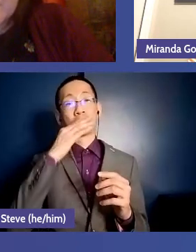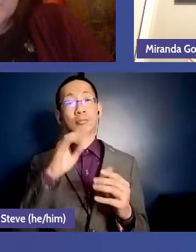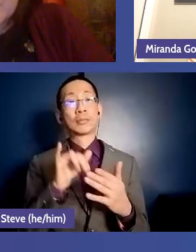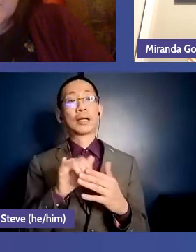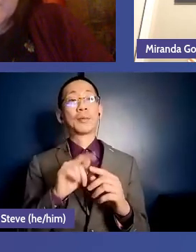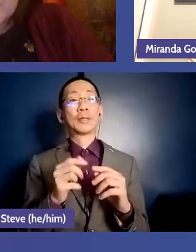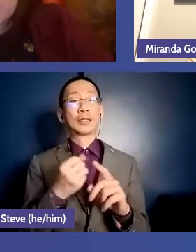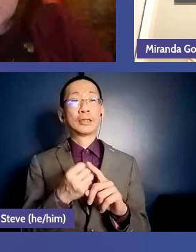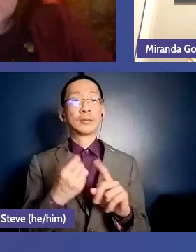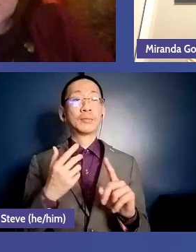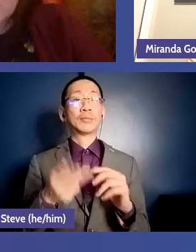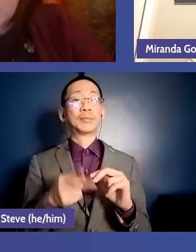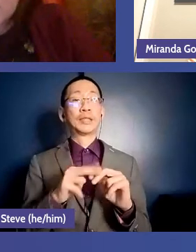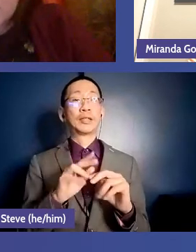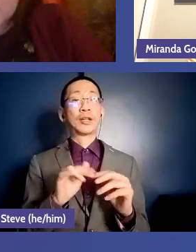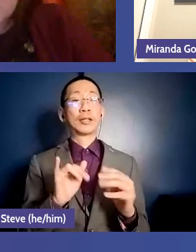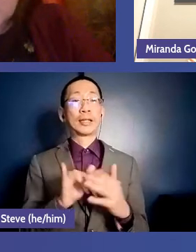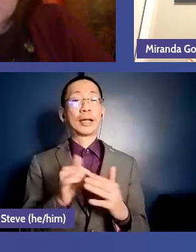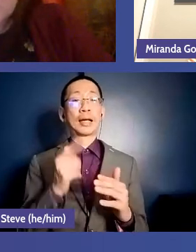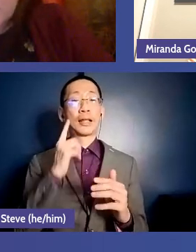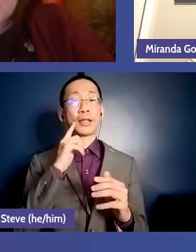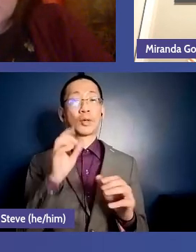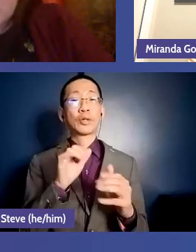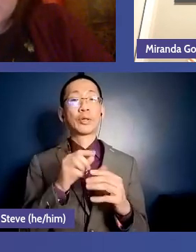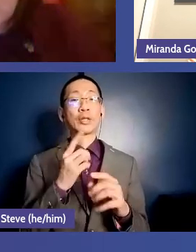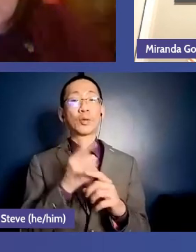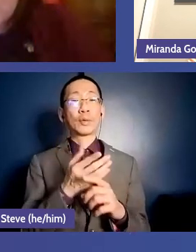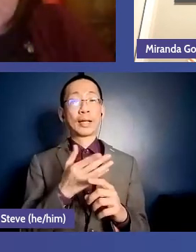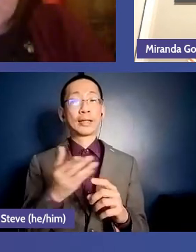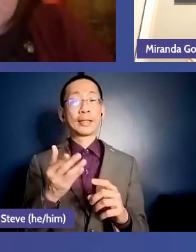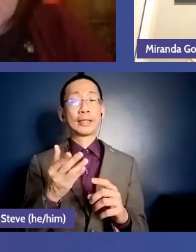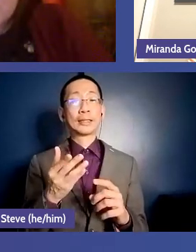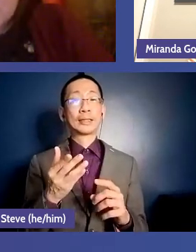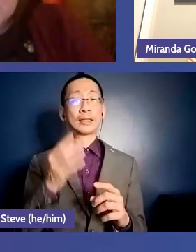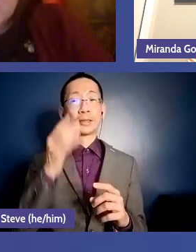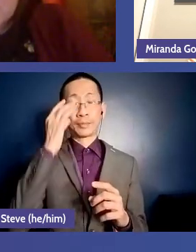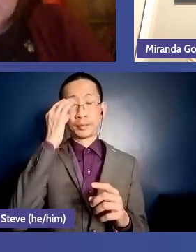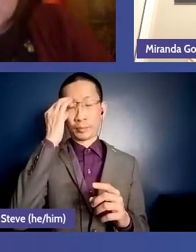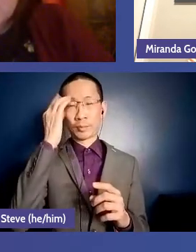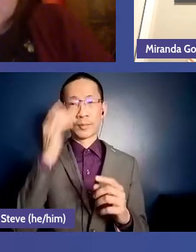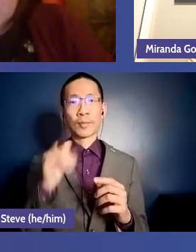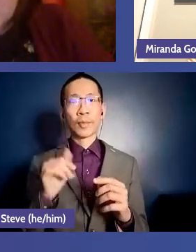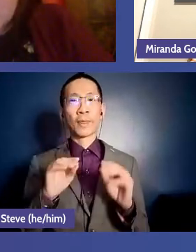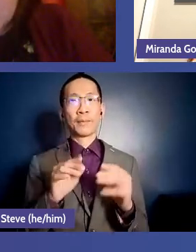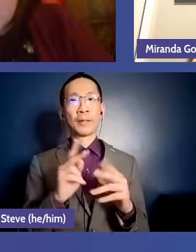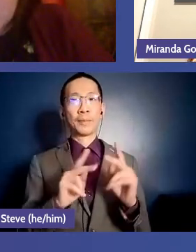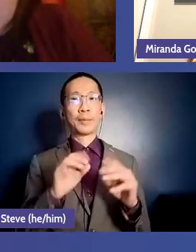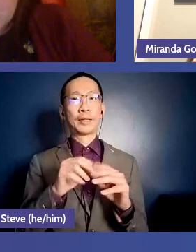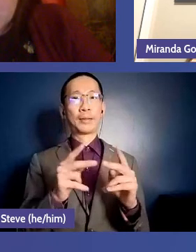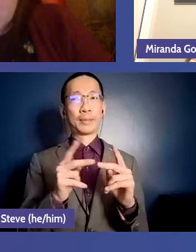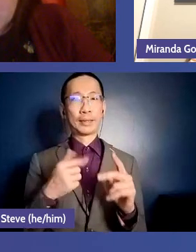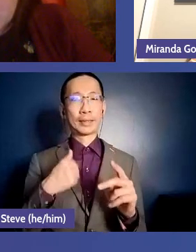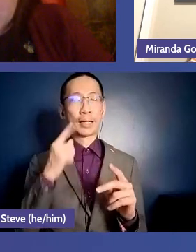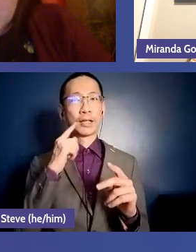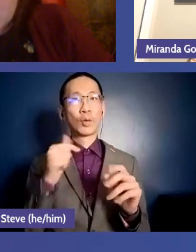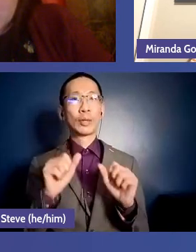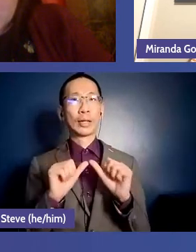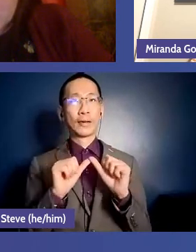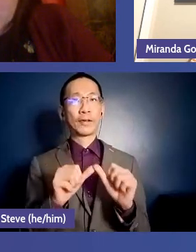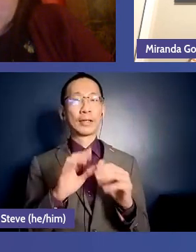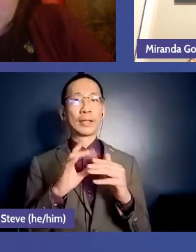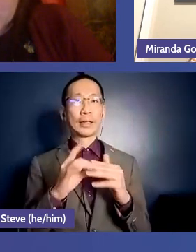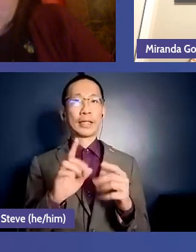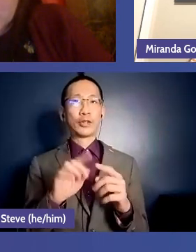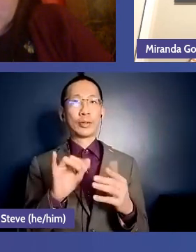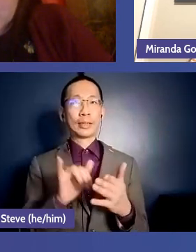just build on them. And I think we're doing the right things by putting people in place. And I think we can further lean into that